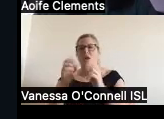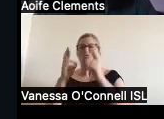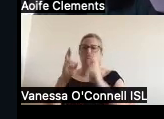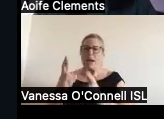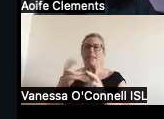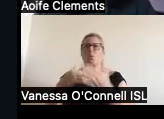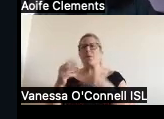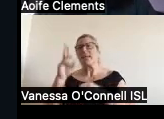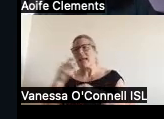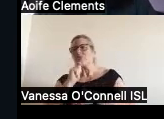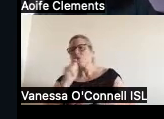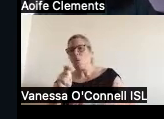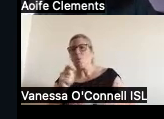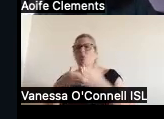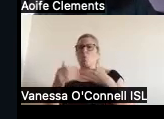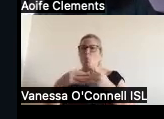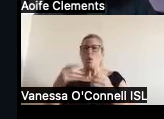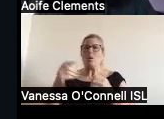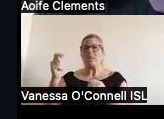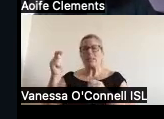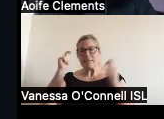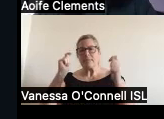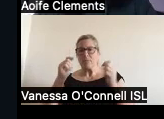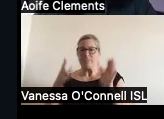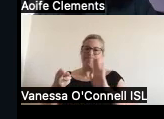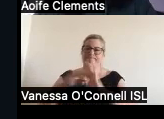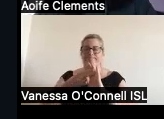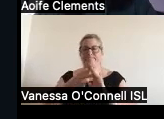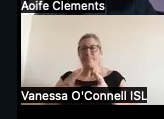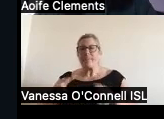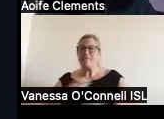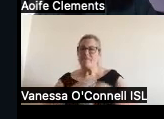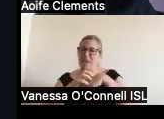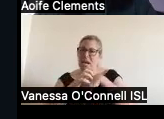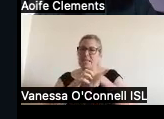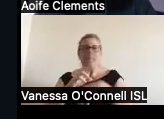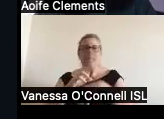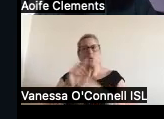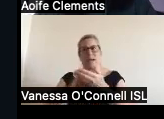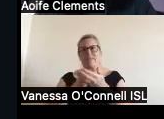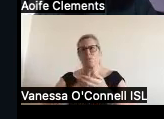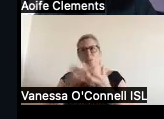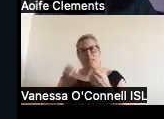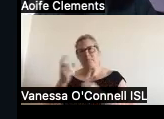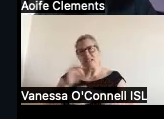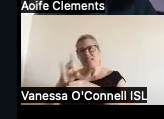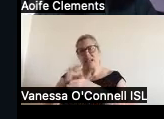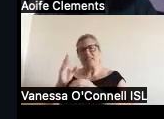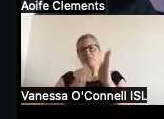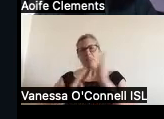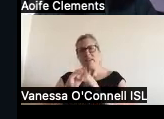can report, what is considered violence, just to make it really clear to them that they don't have to accept this behaviour on the doorsteps or when they're out